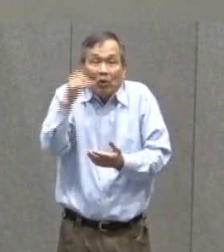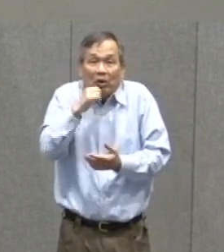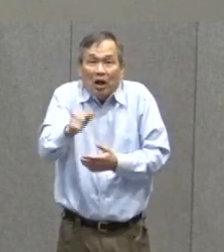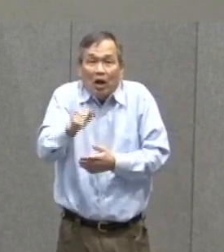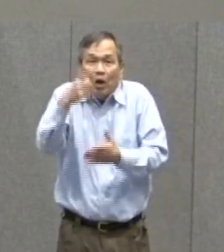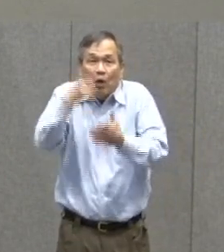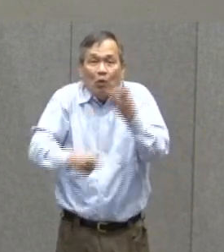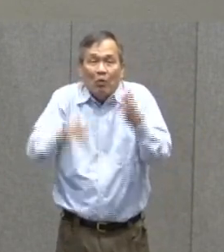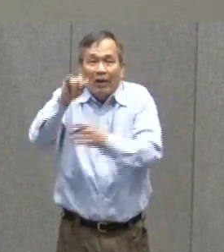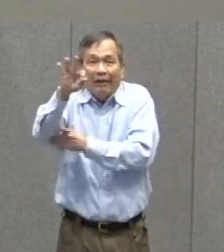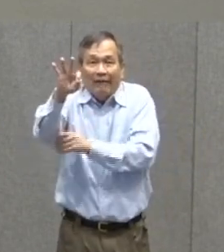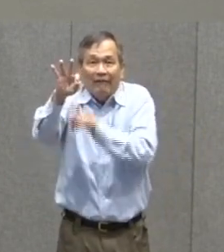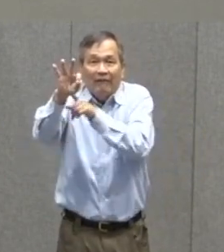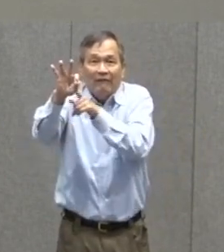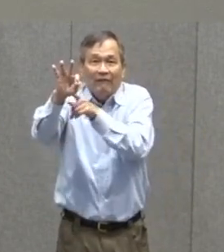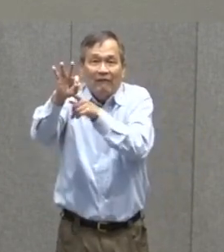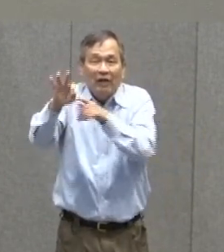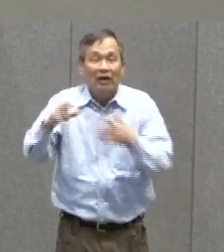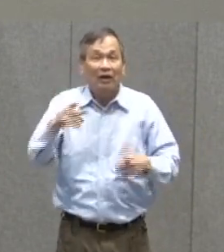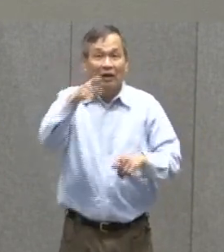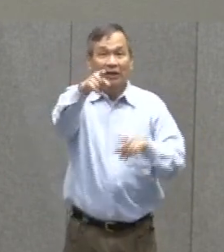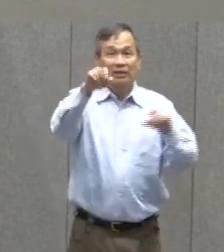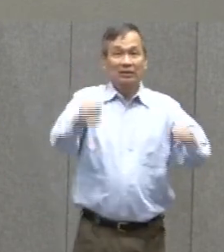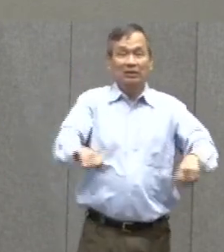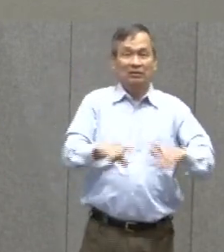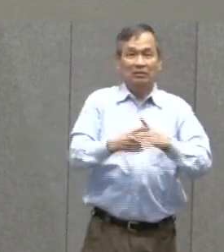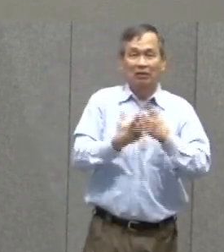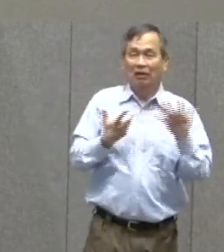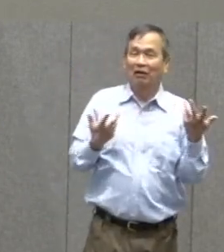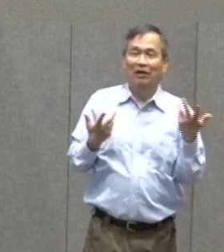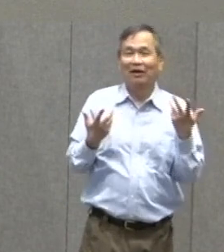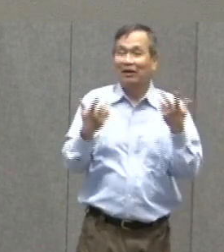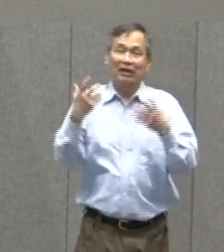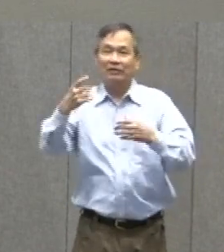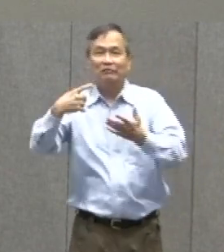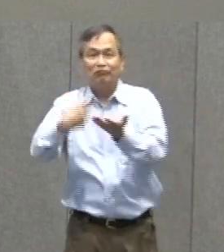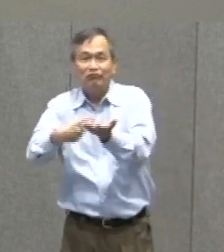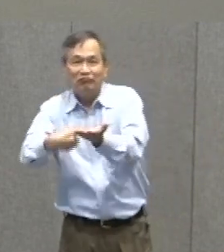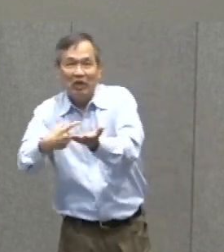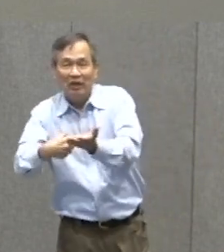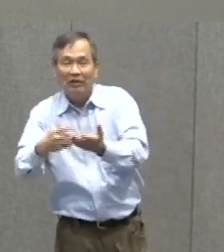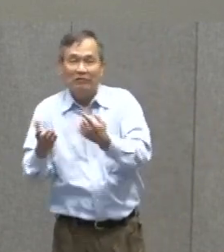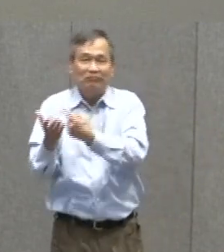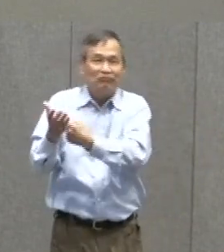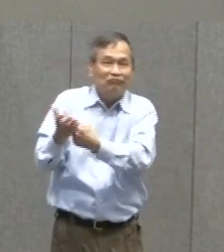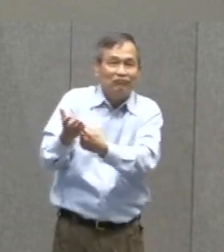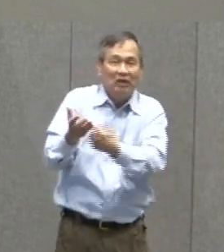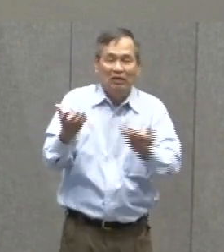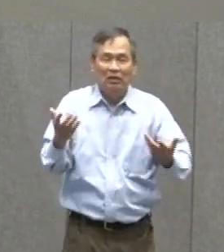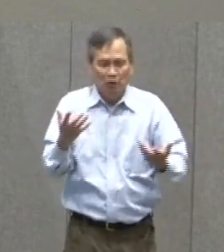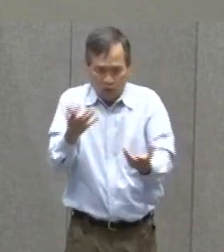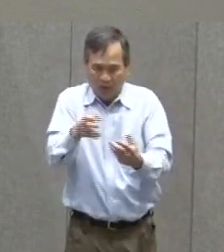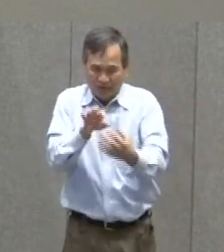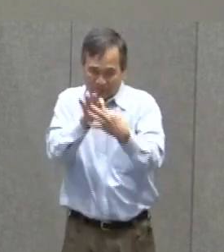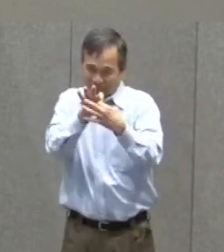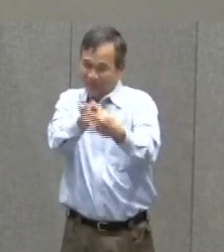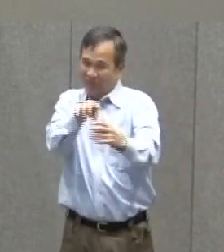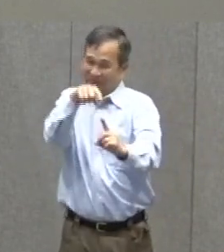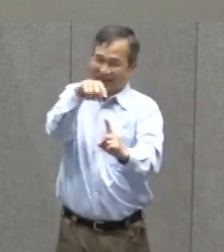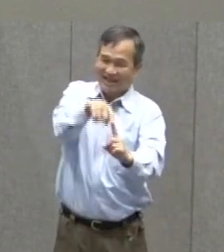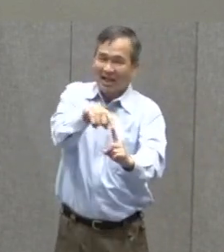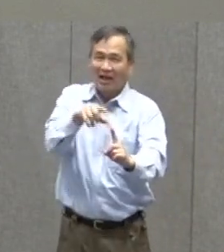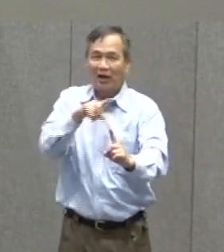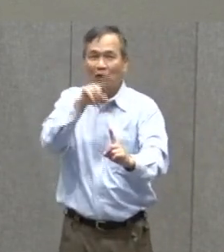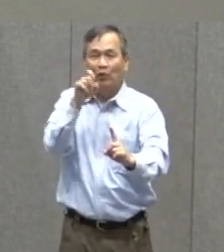of things that you can ask, and you can start either debating or conversing about that